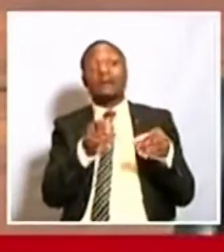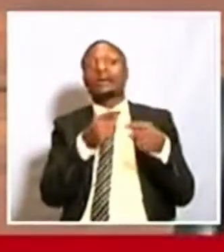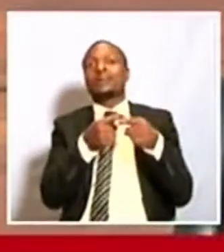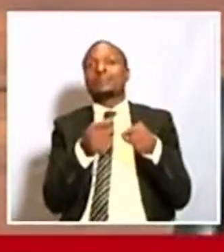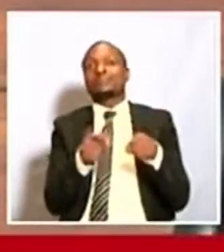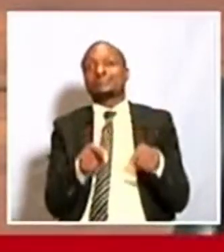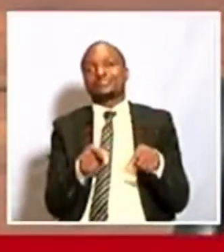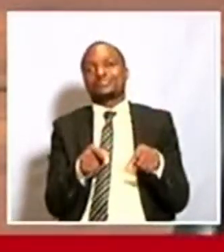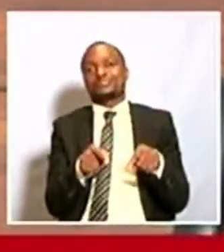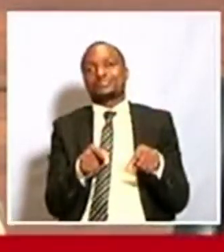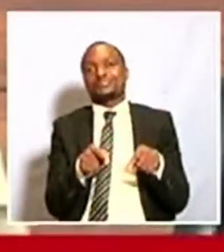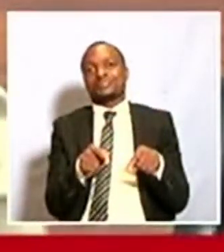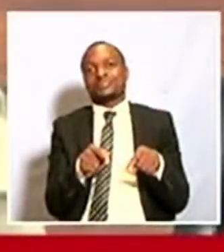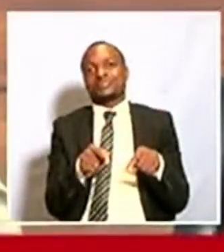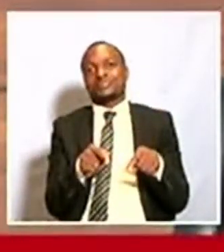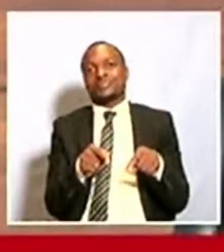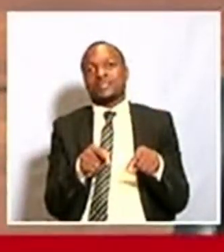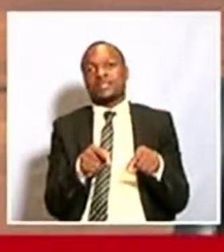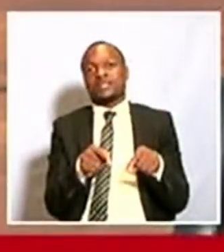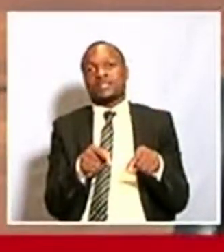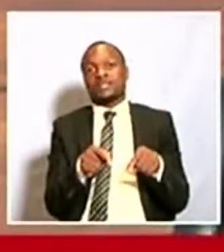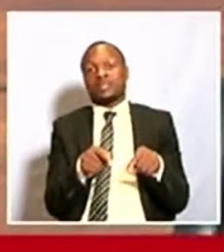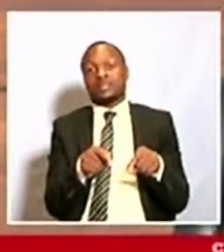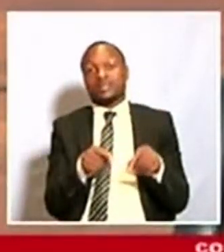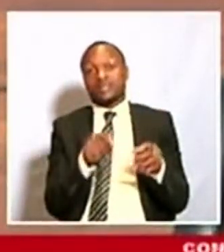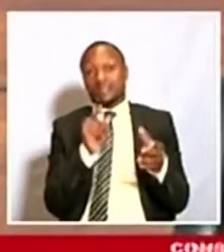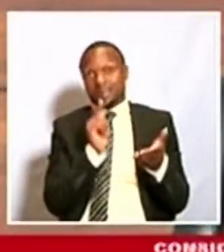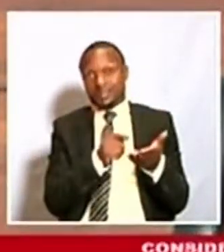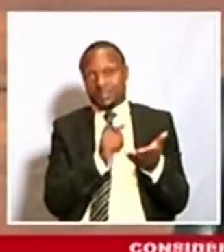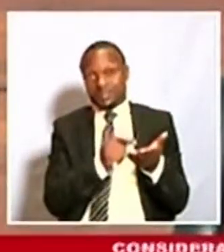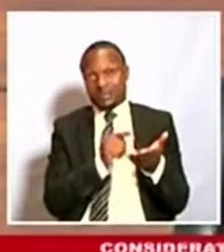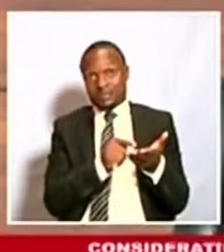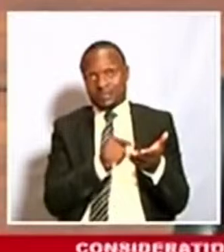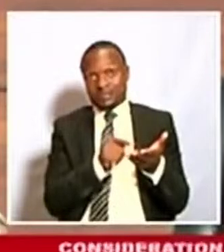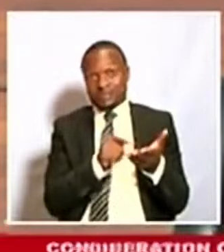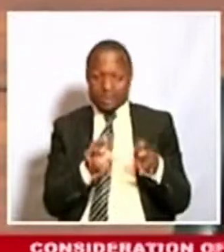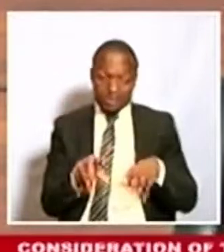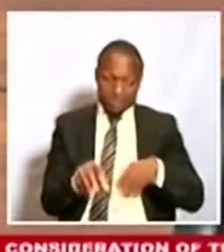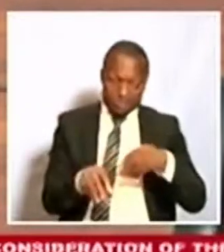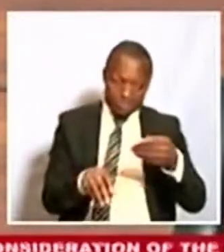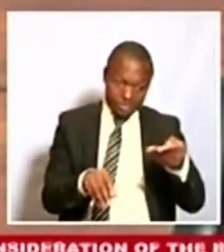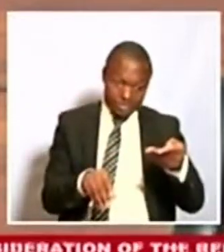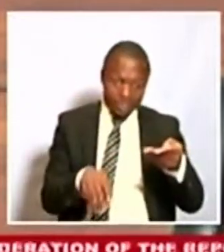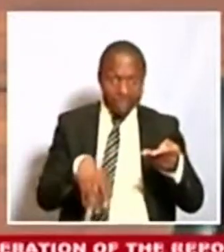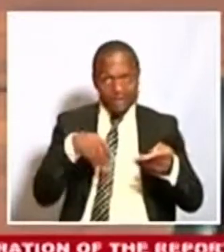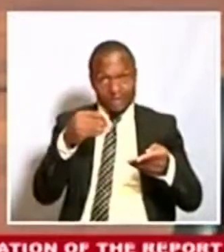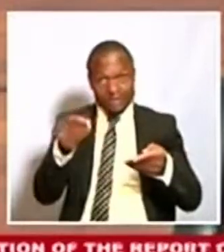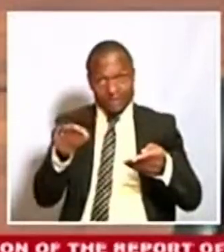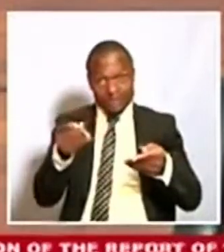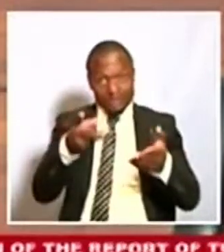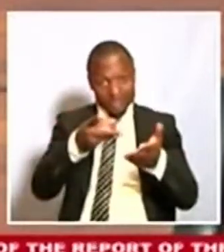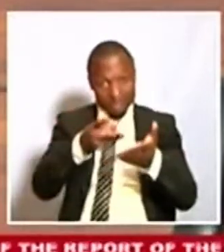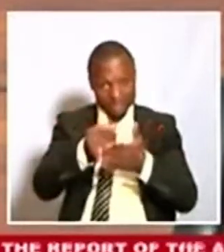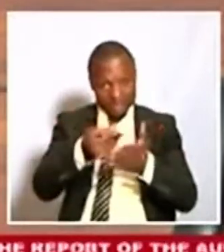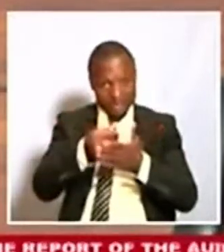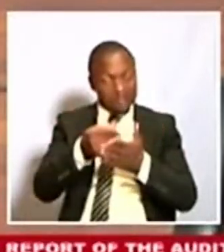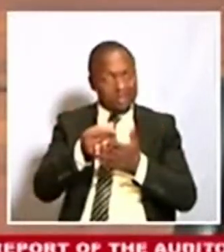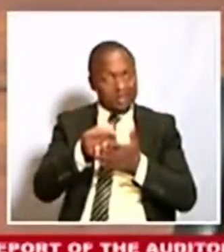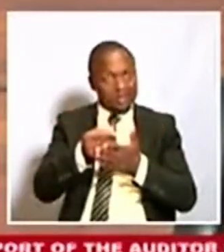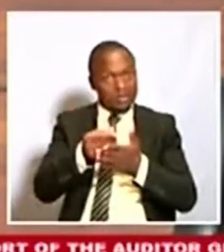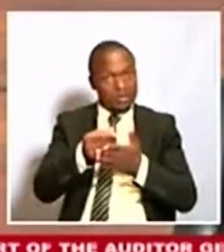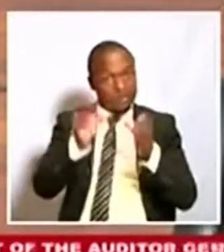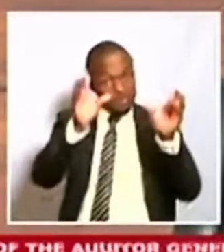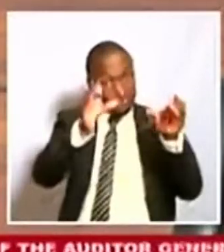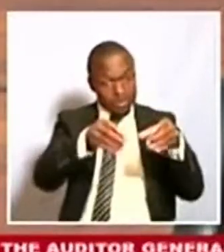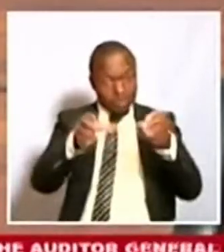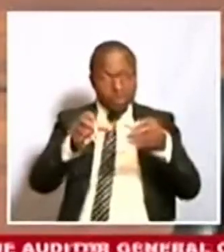like the one that has just been raised by disbursing funds to clubs